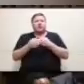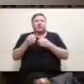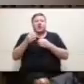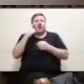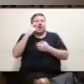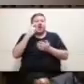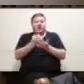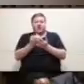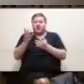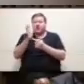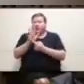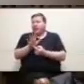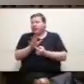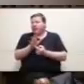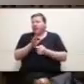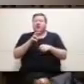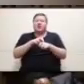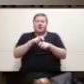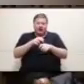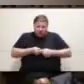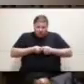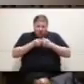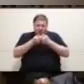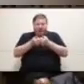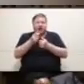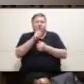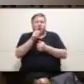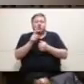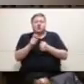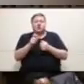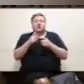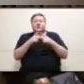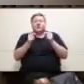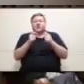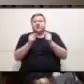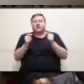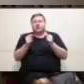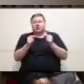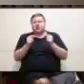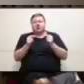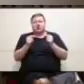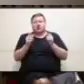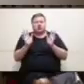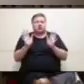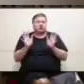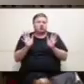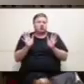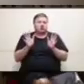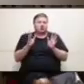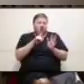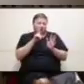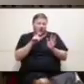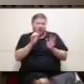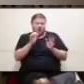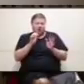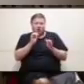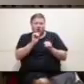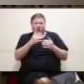that. We'll need to get back to that question. Can you just finish off? That was your question largely. It's clearer